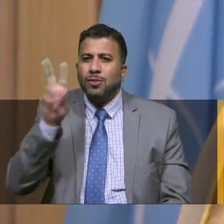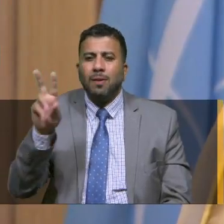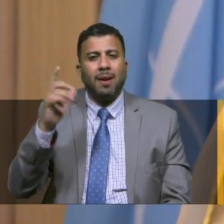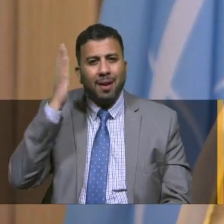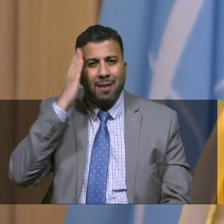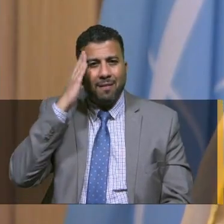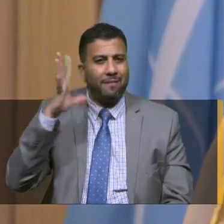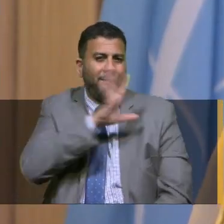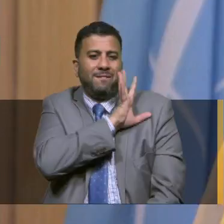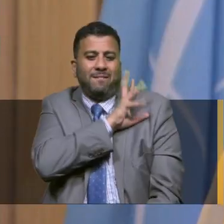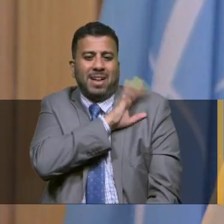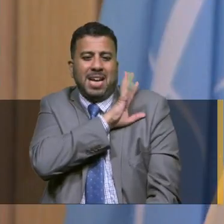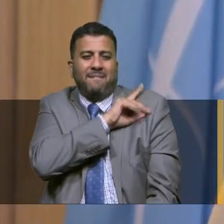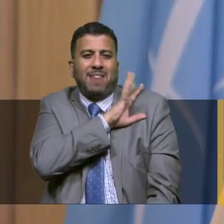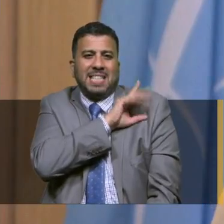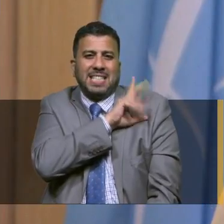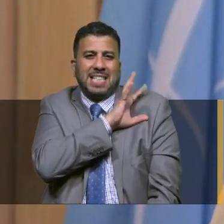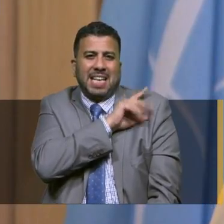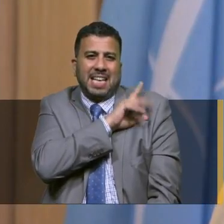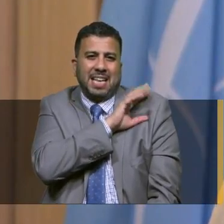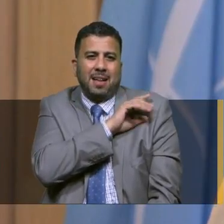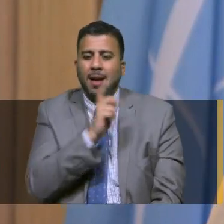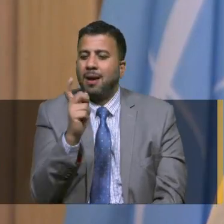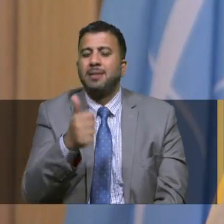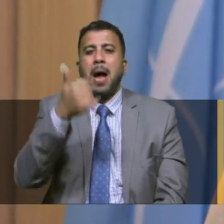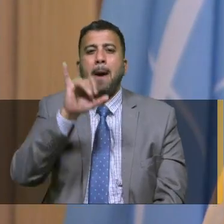I saw in Ramallah